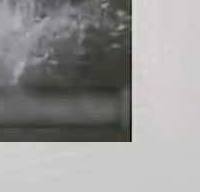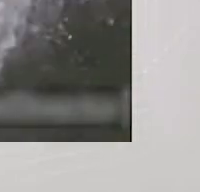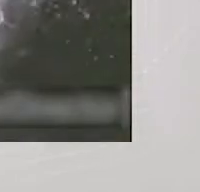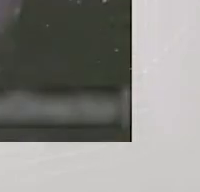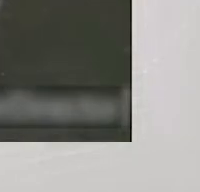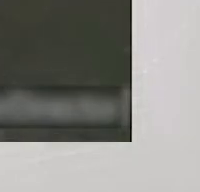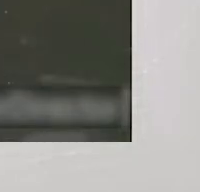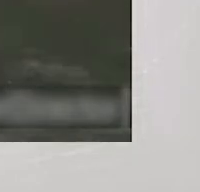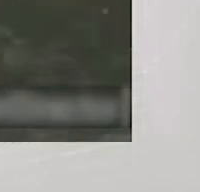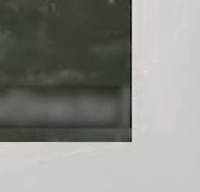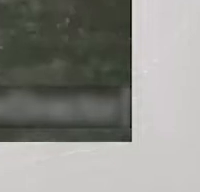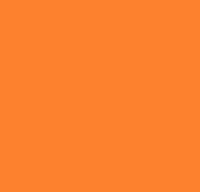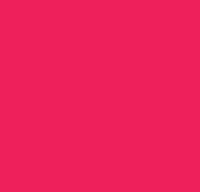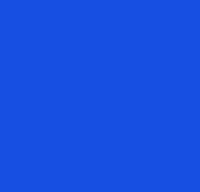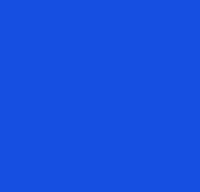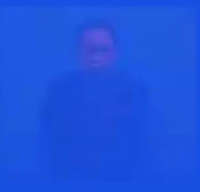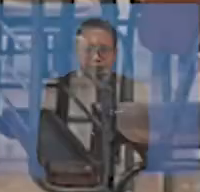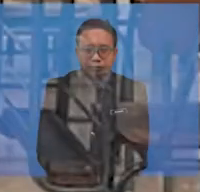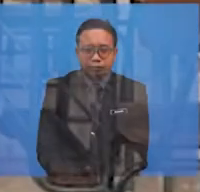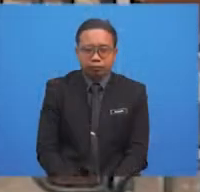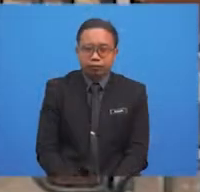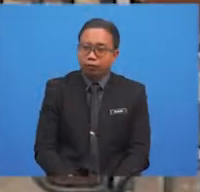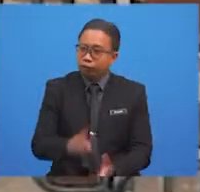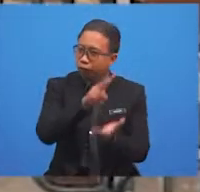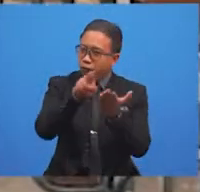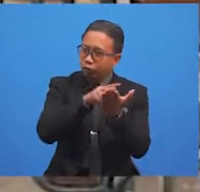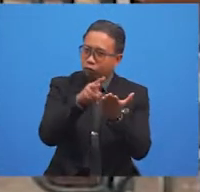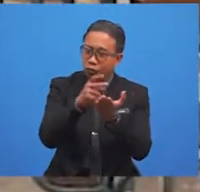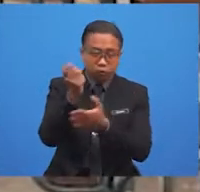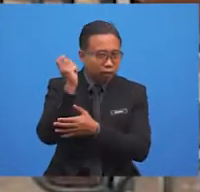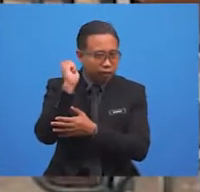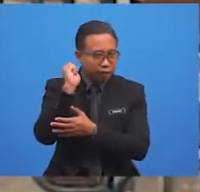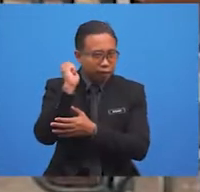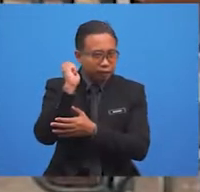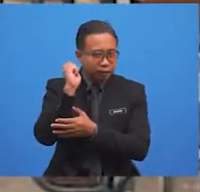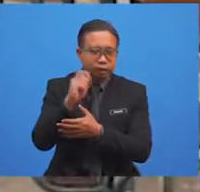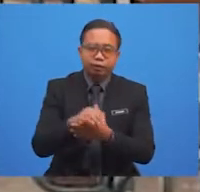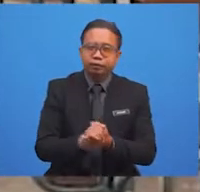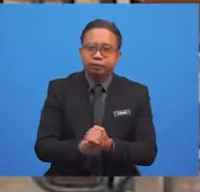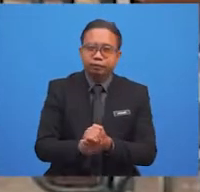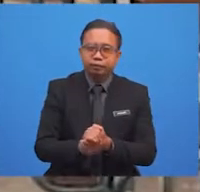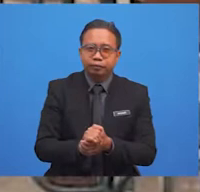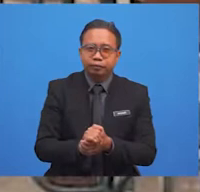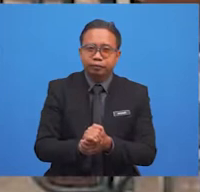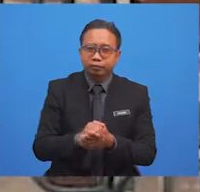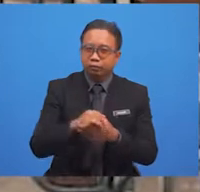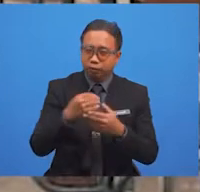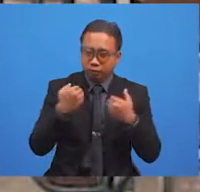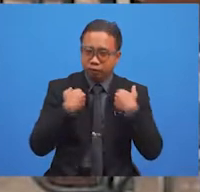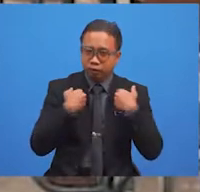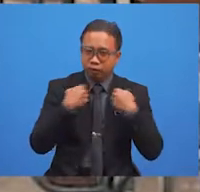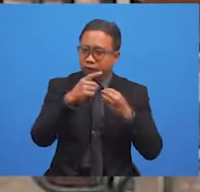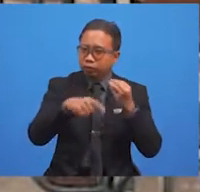for generations of fishermen. Klip video yang ditayangkan sebentar tadi